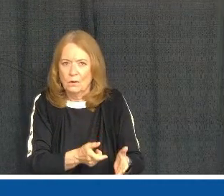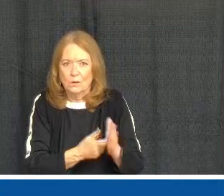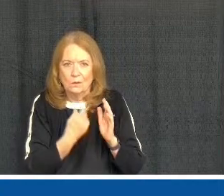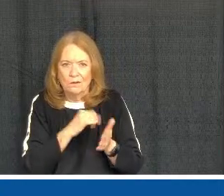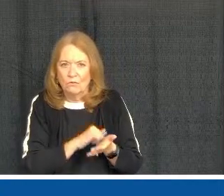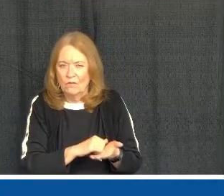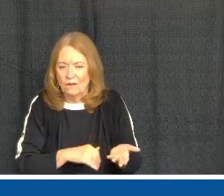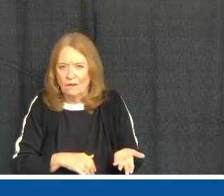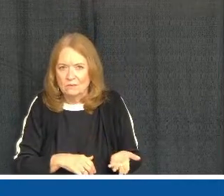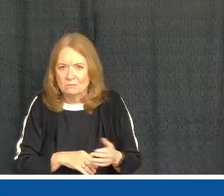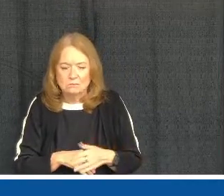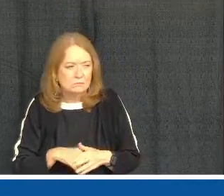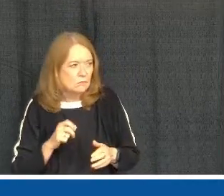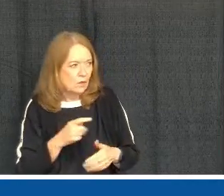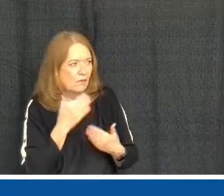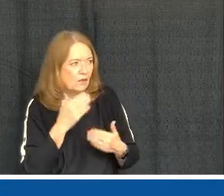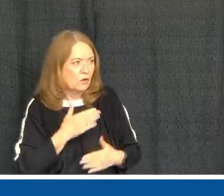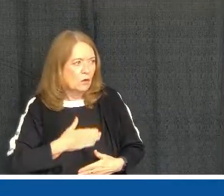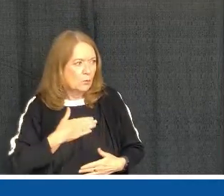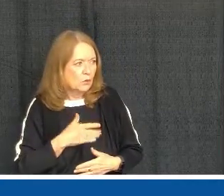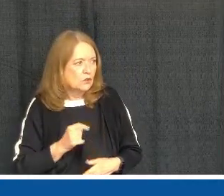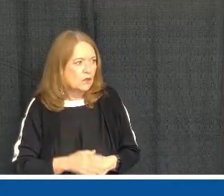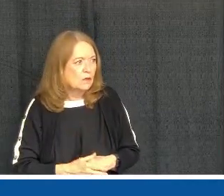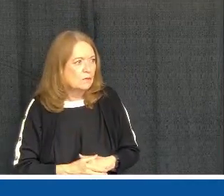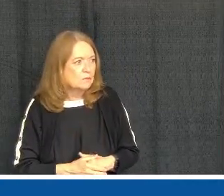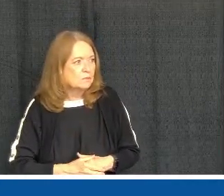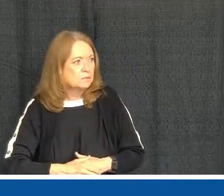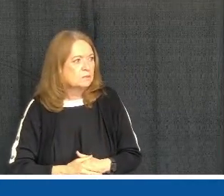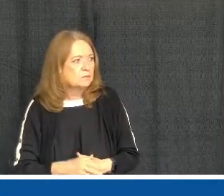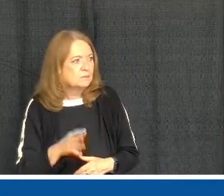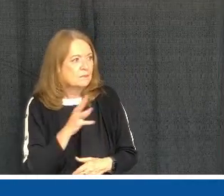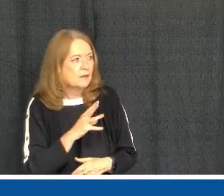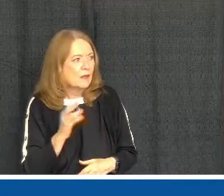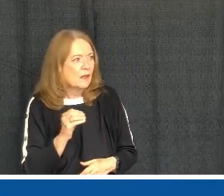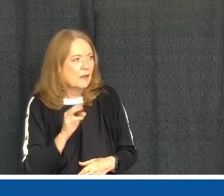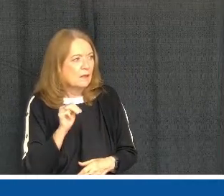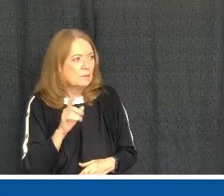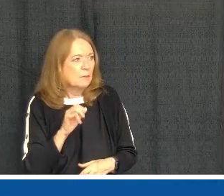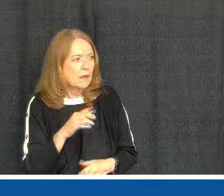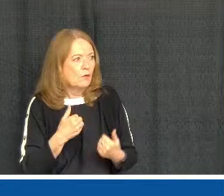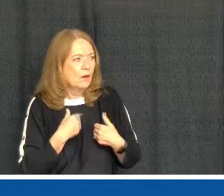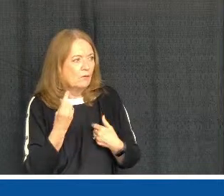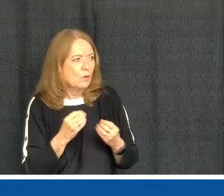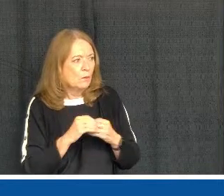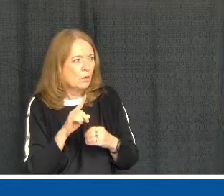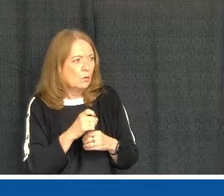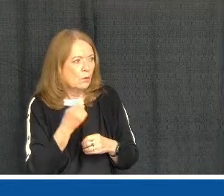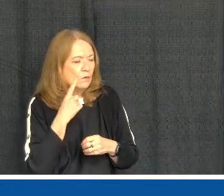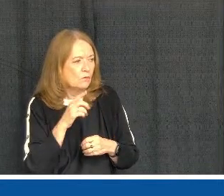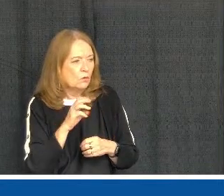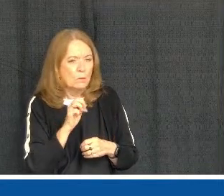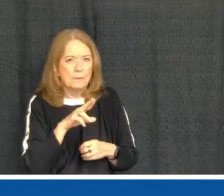Yeah. Thank you. I appreciate it, Mr. You're Smith. welcome. Thank you. And Mayor, I do have one more question for Mr.